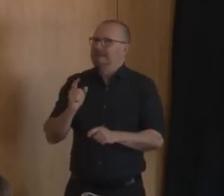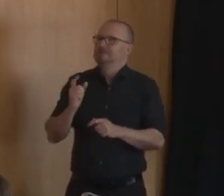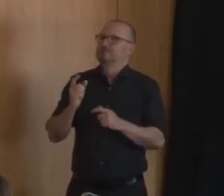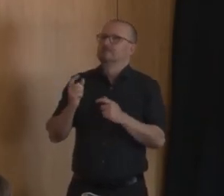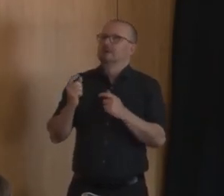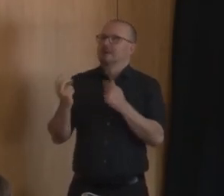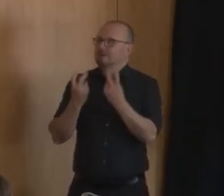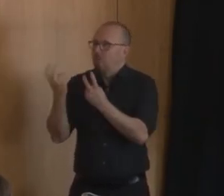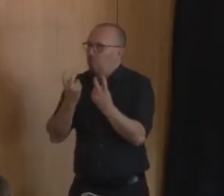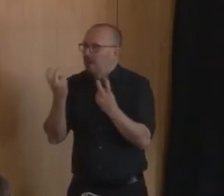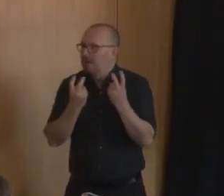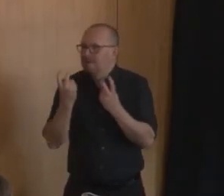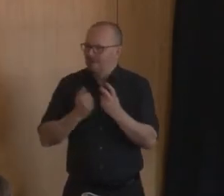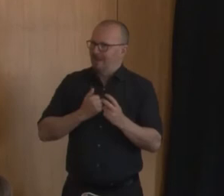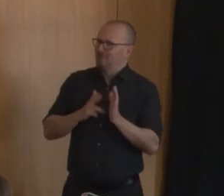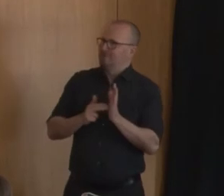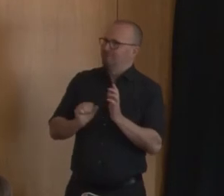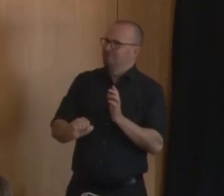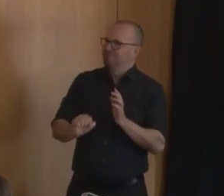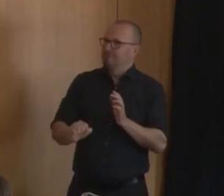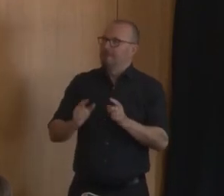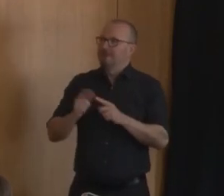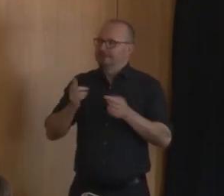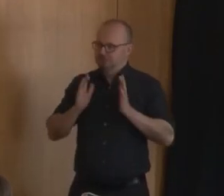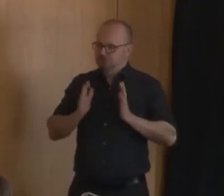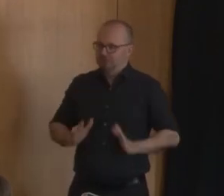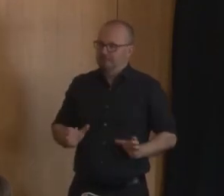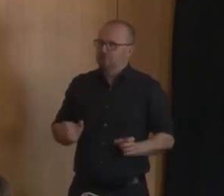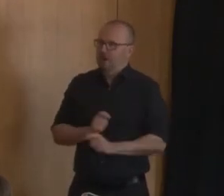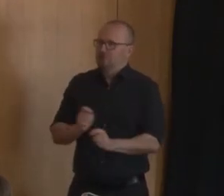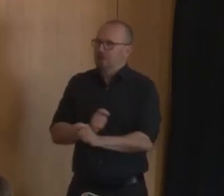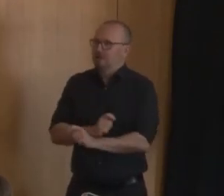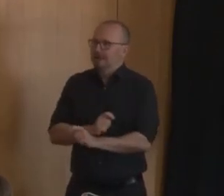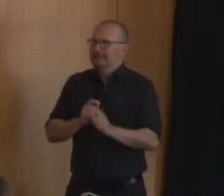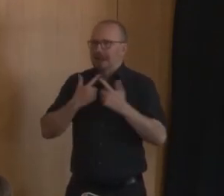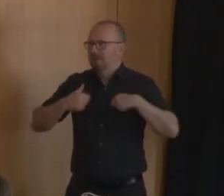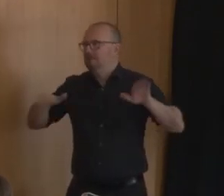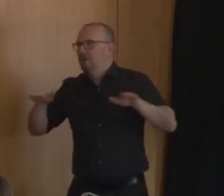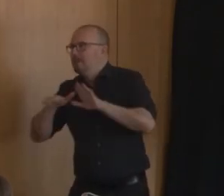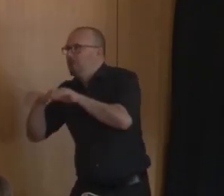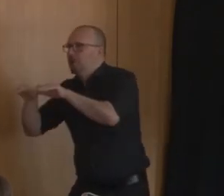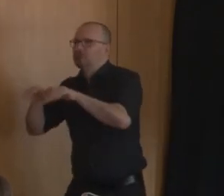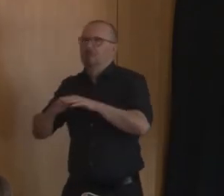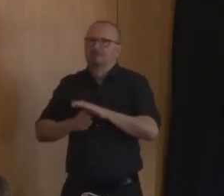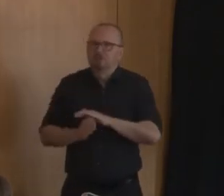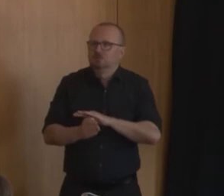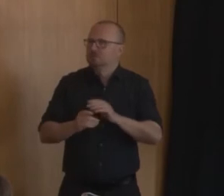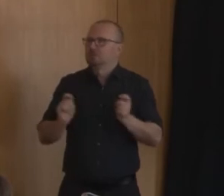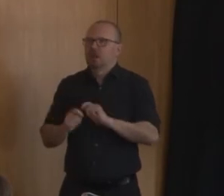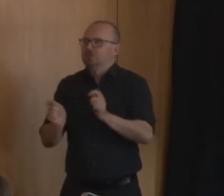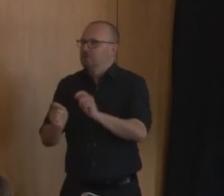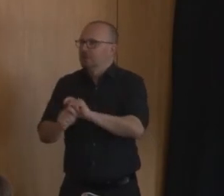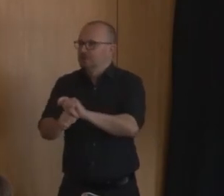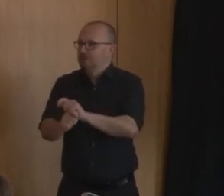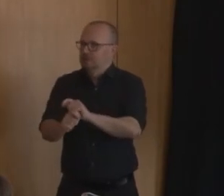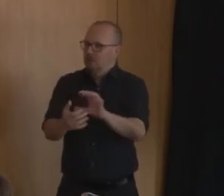so he's got huge potential for problem solving and innovation. Essentially, Māori is us, and we are Māori in the show.